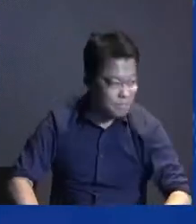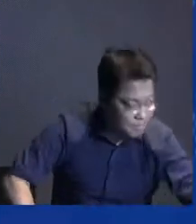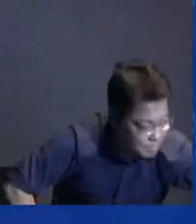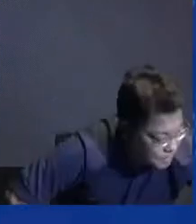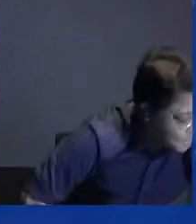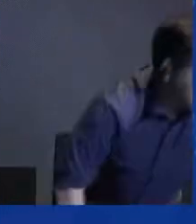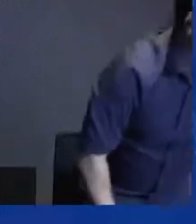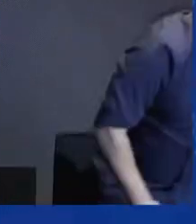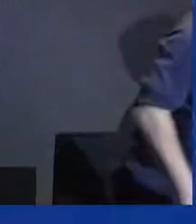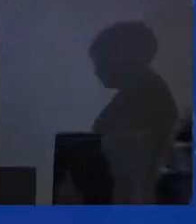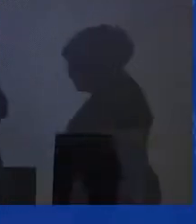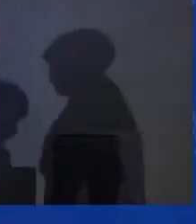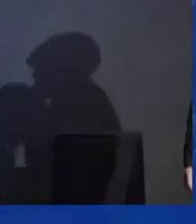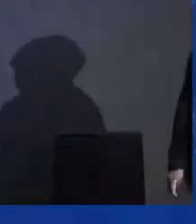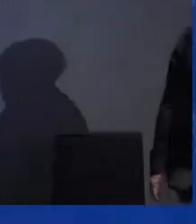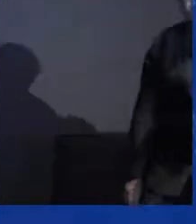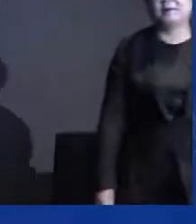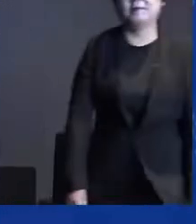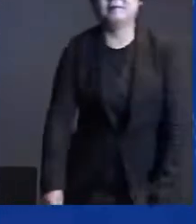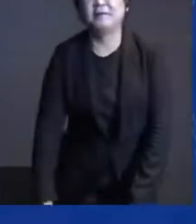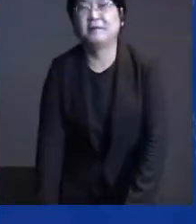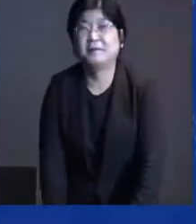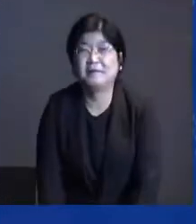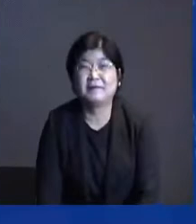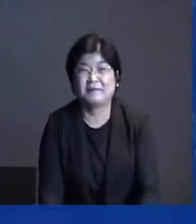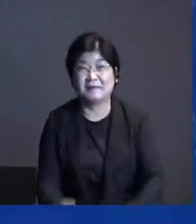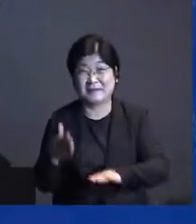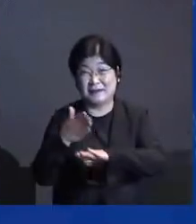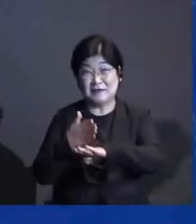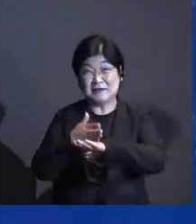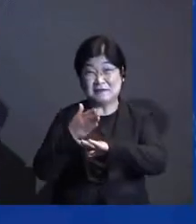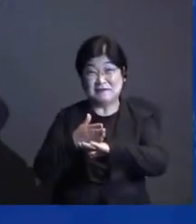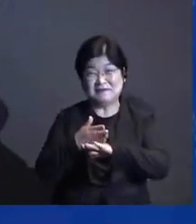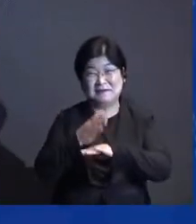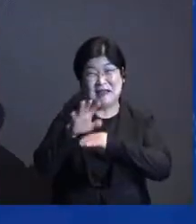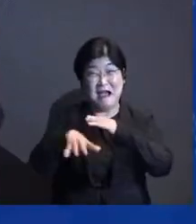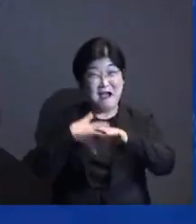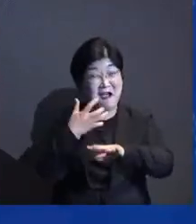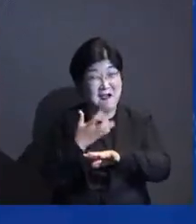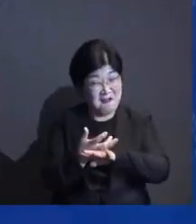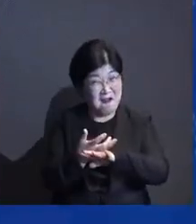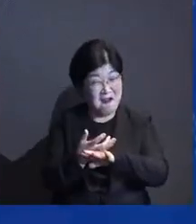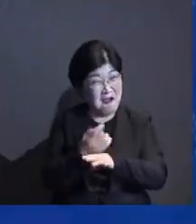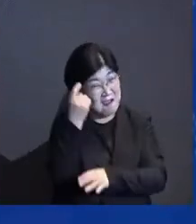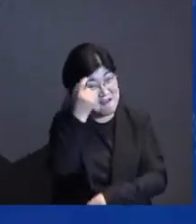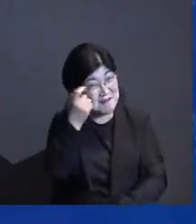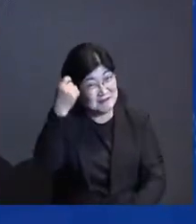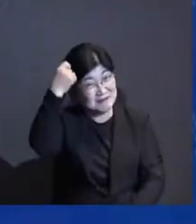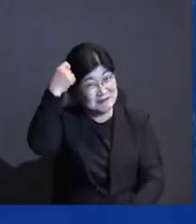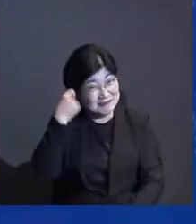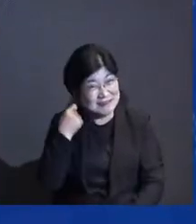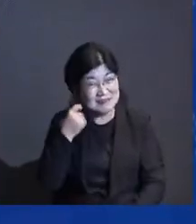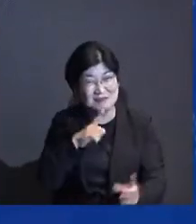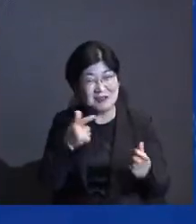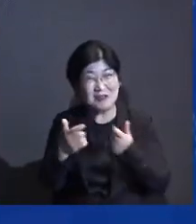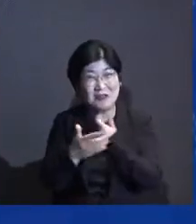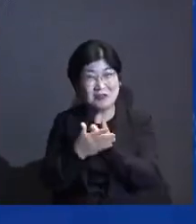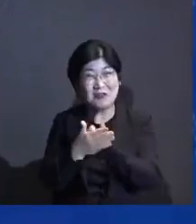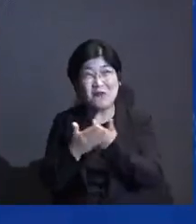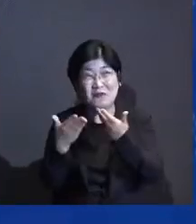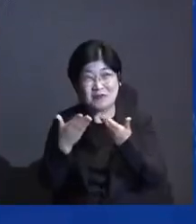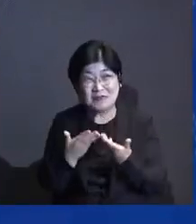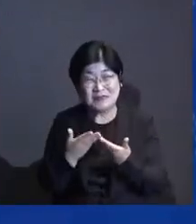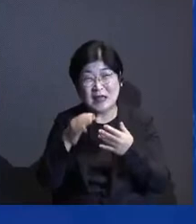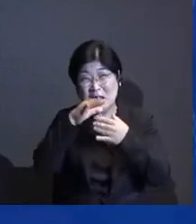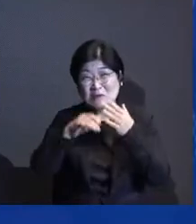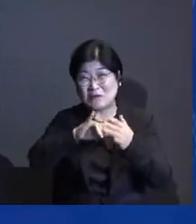very innovative and inspiring a project, which is called A Dreamlike Neighborhood. You